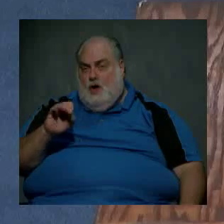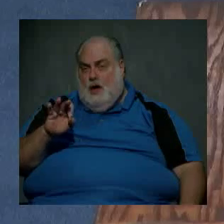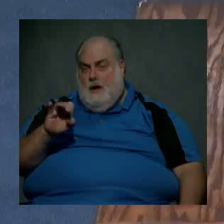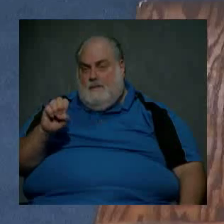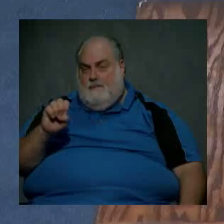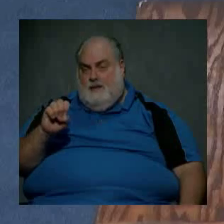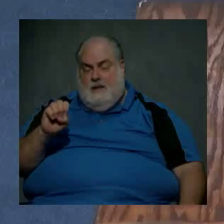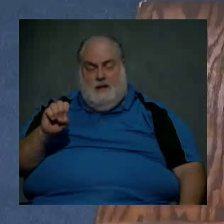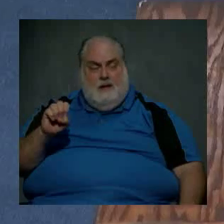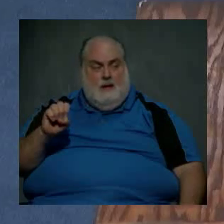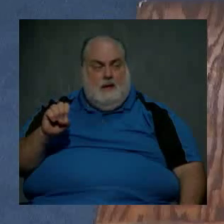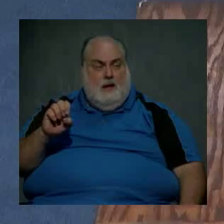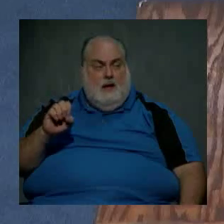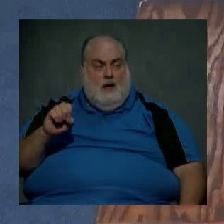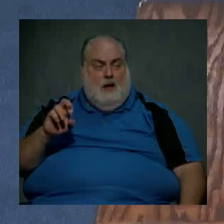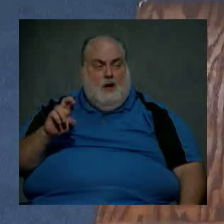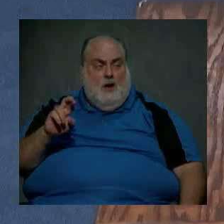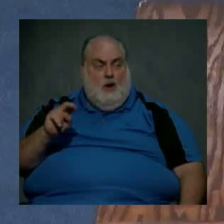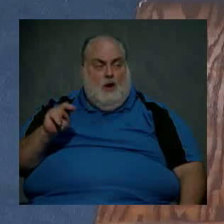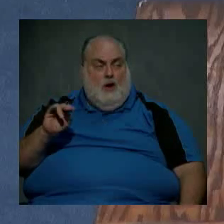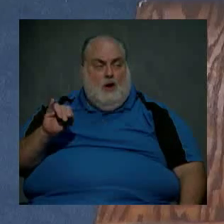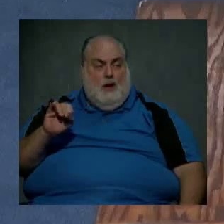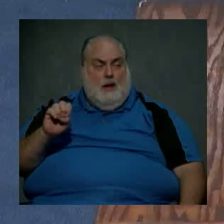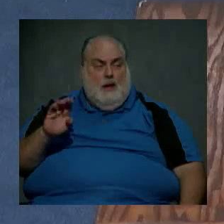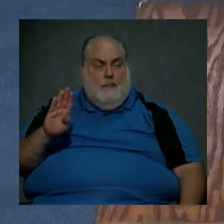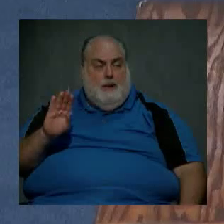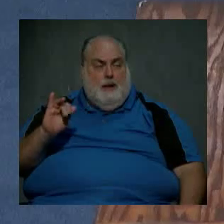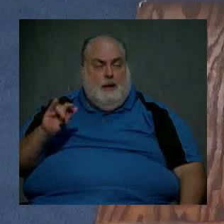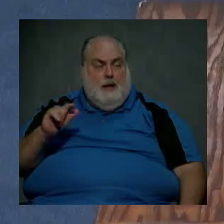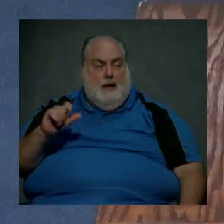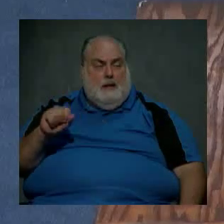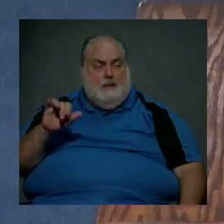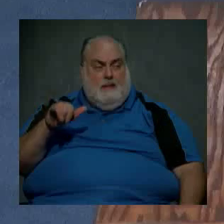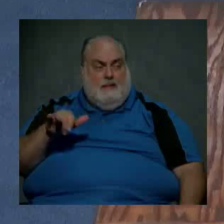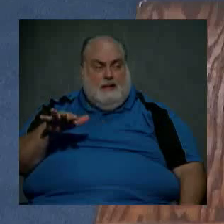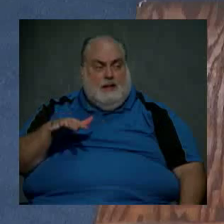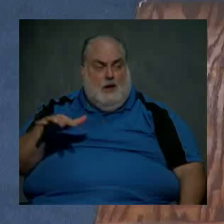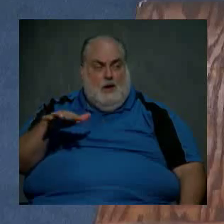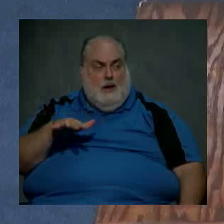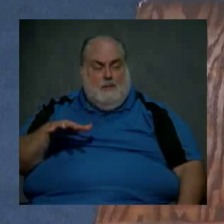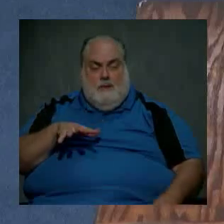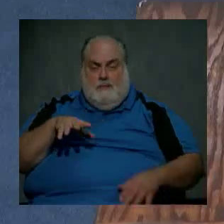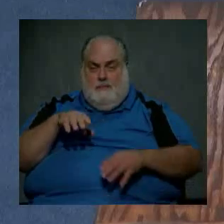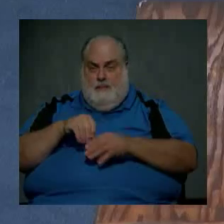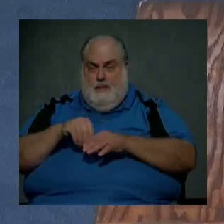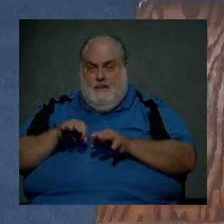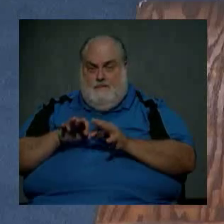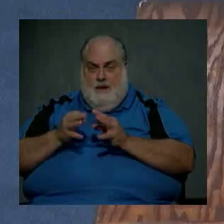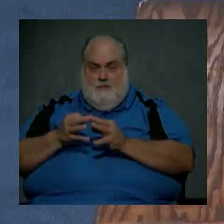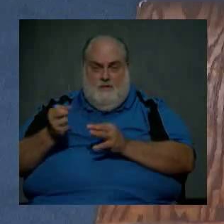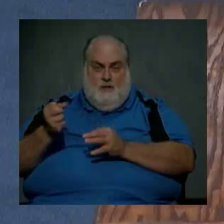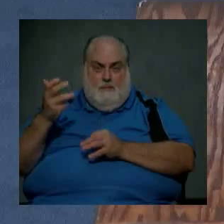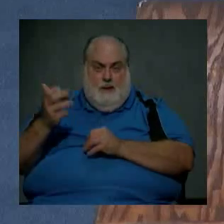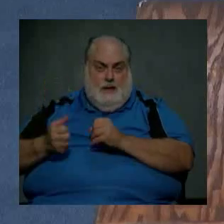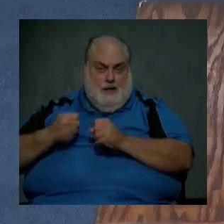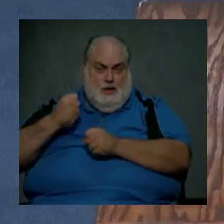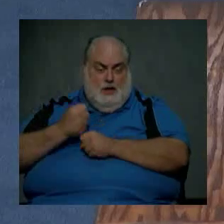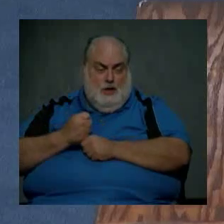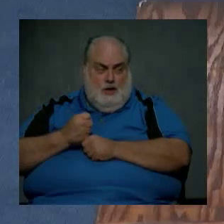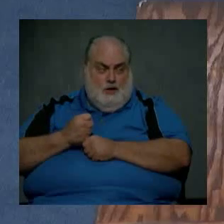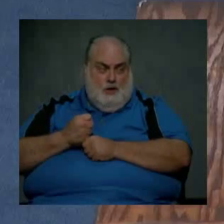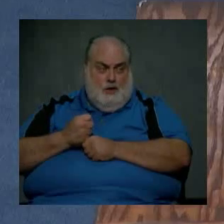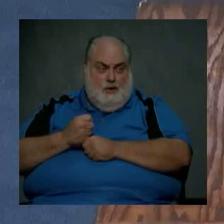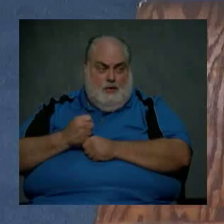and Ernie Biggs are located, those have been in our family for years. So we go way back to being part of